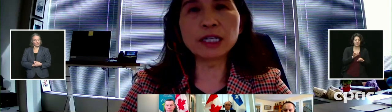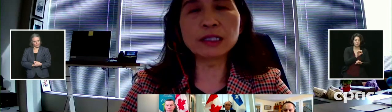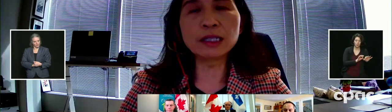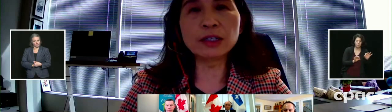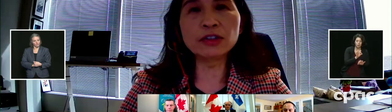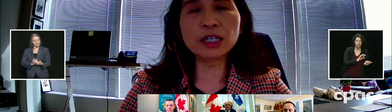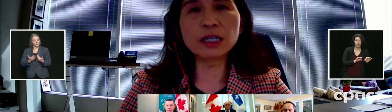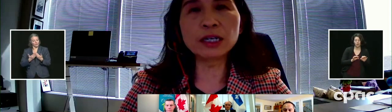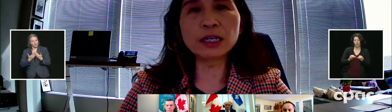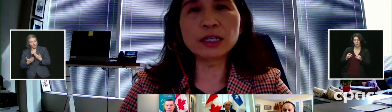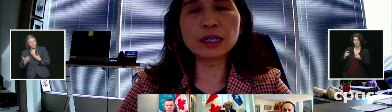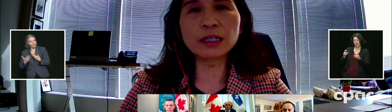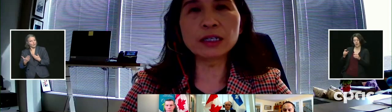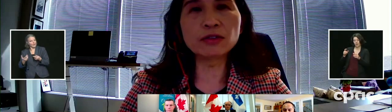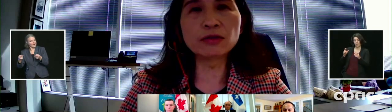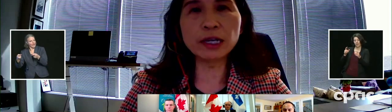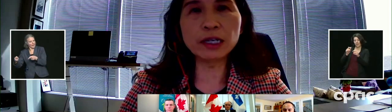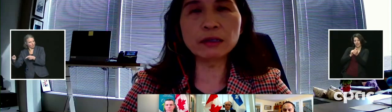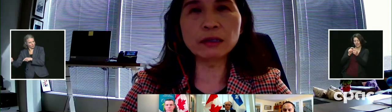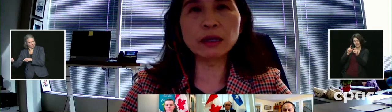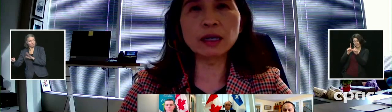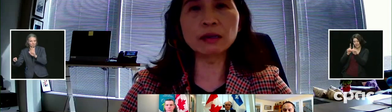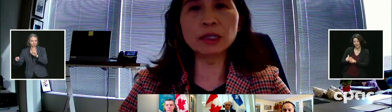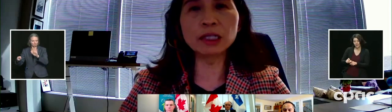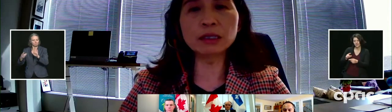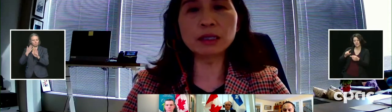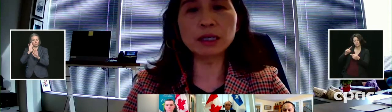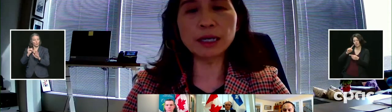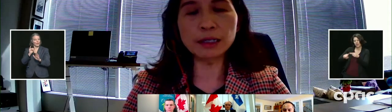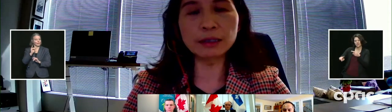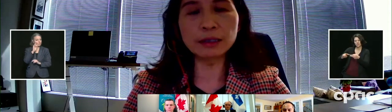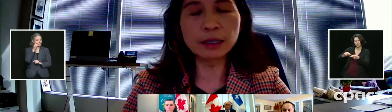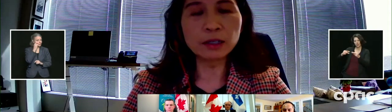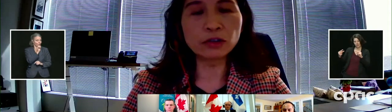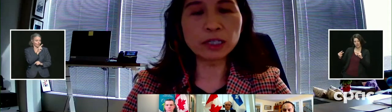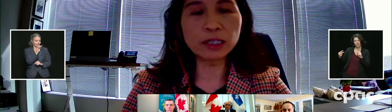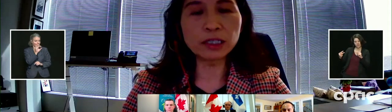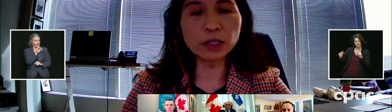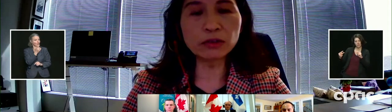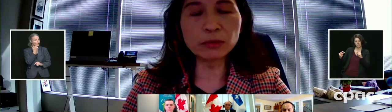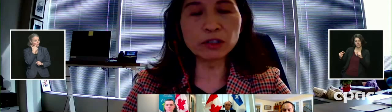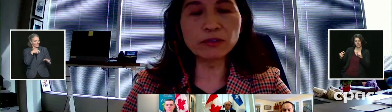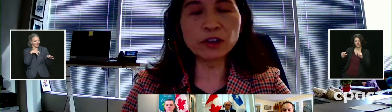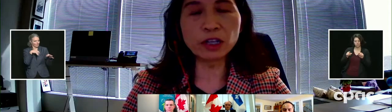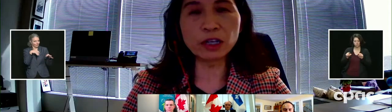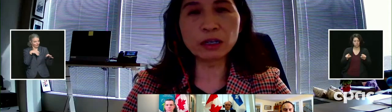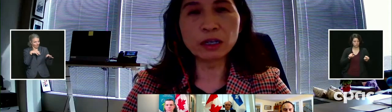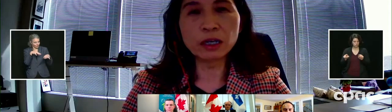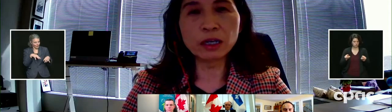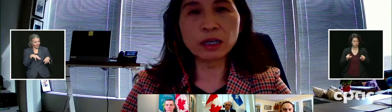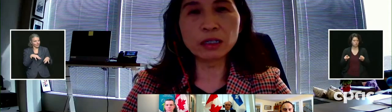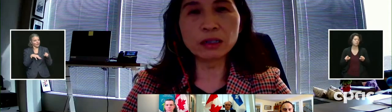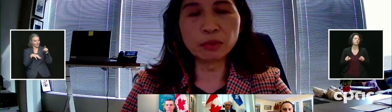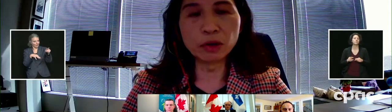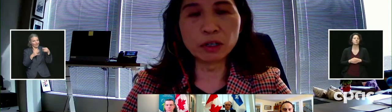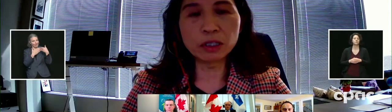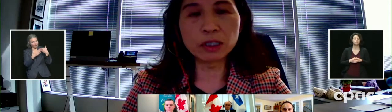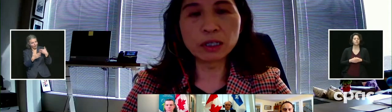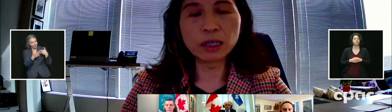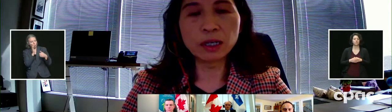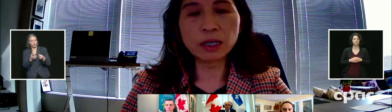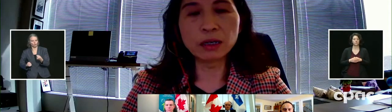our next stage, and I think it's great that the minister has struck this expert group to further